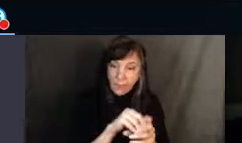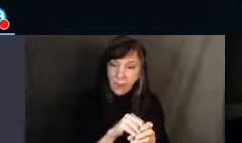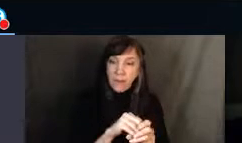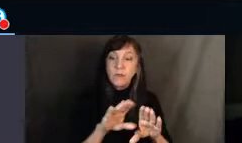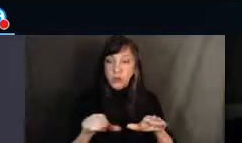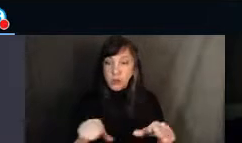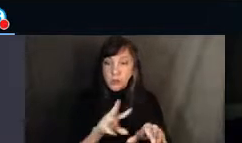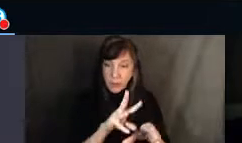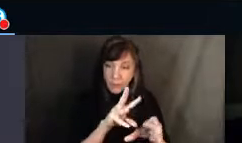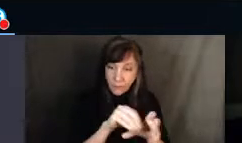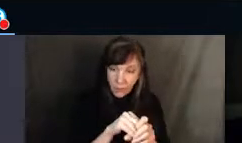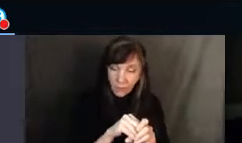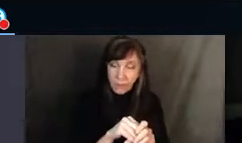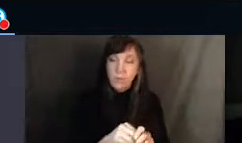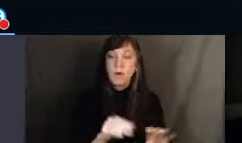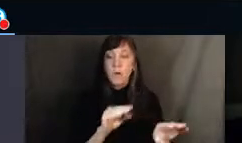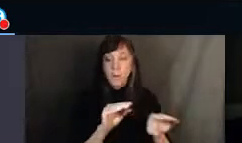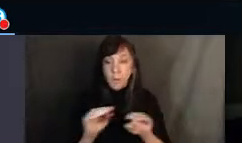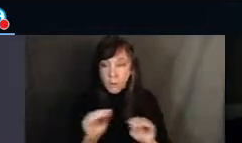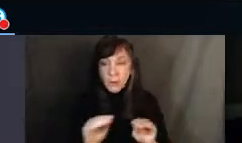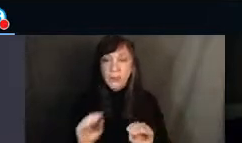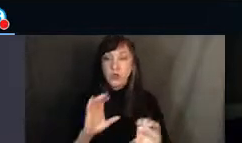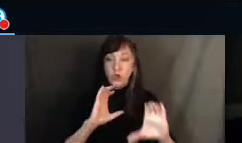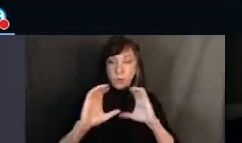communication, mobility, and invisible disability.